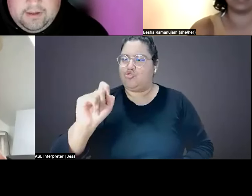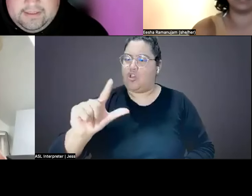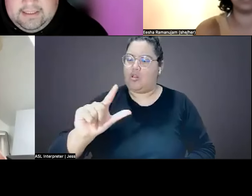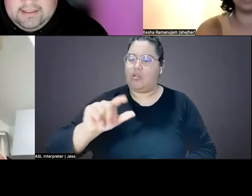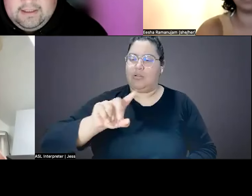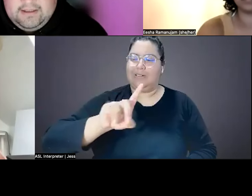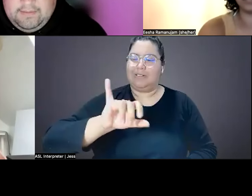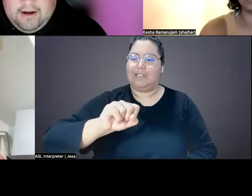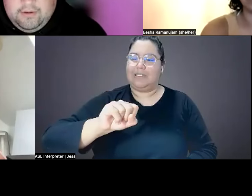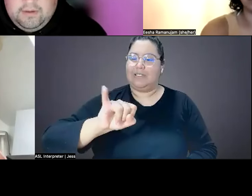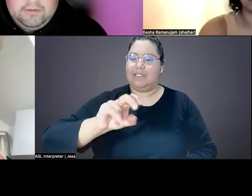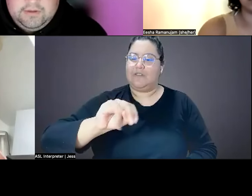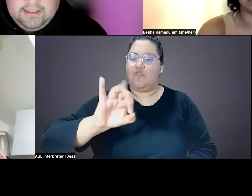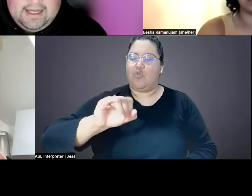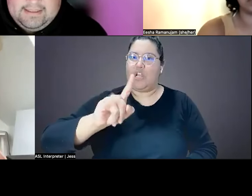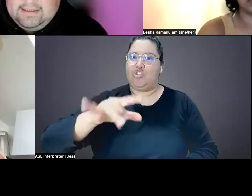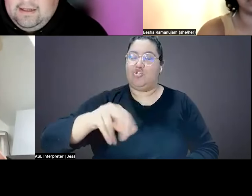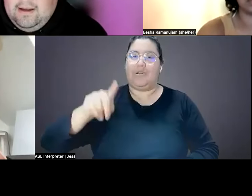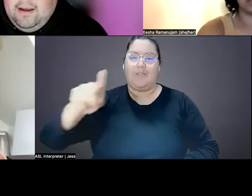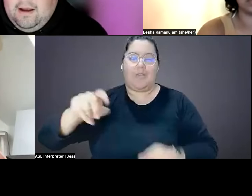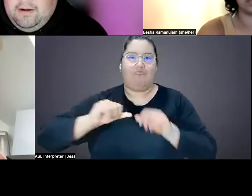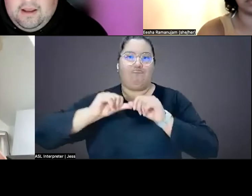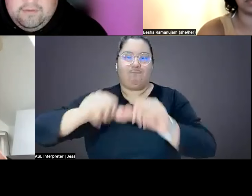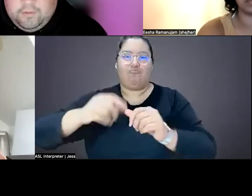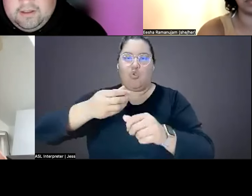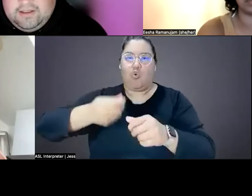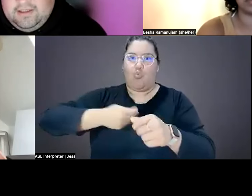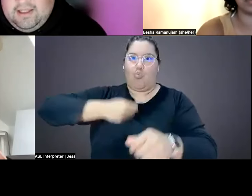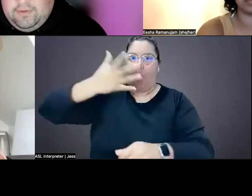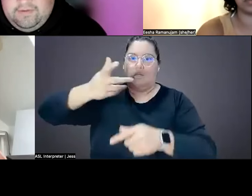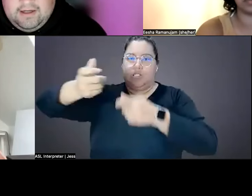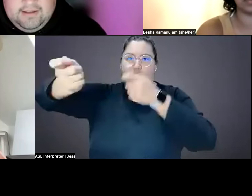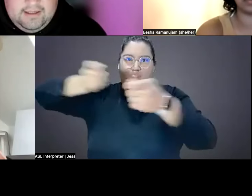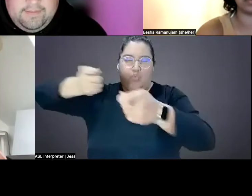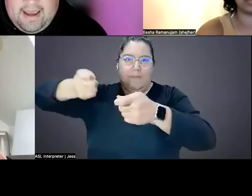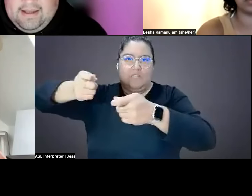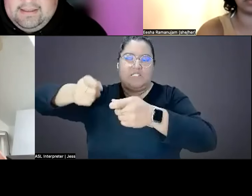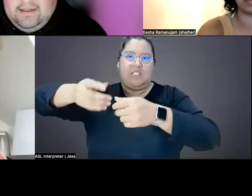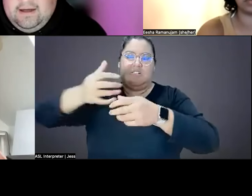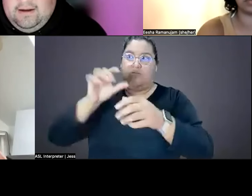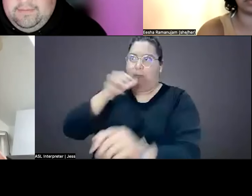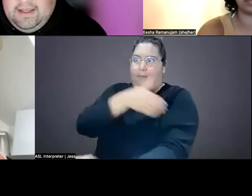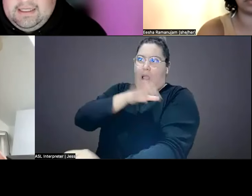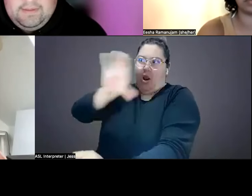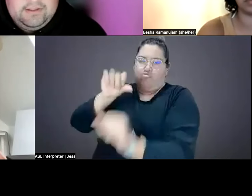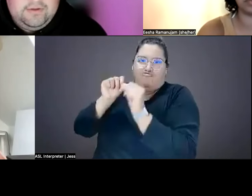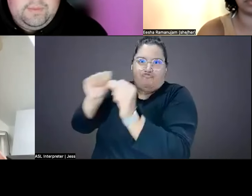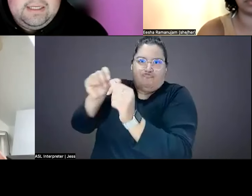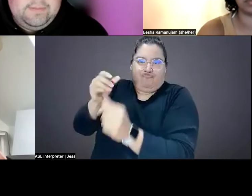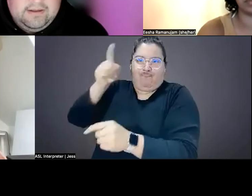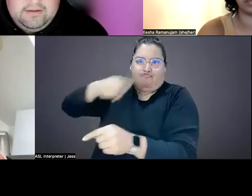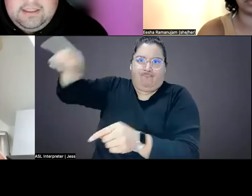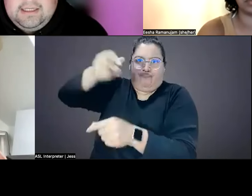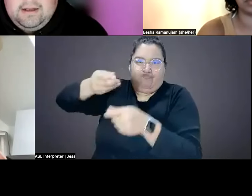white supremacy and consolidate power among the ruling classes. A lot of the work that we've done in the past has been sort